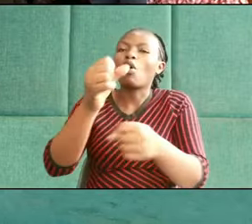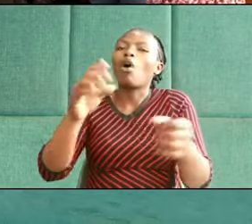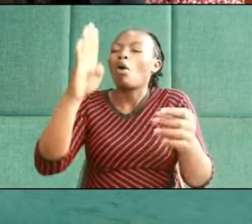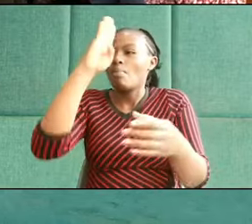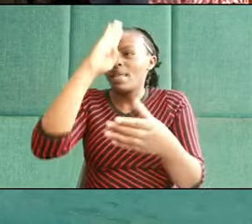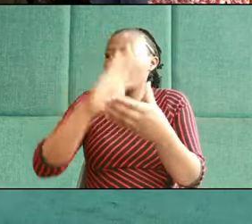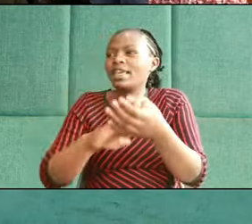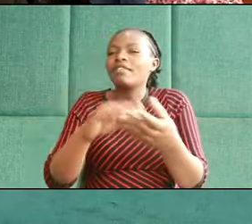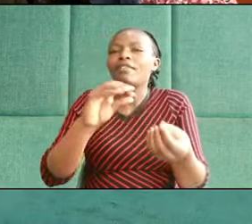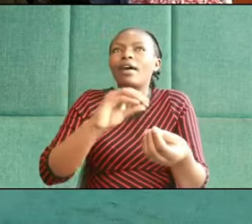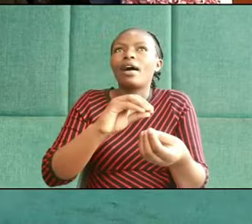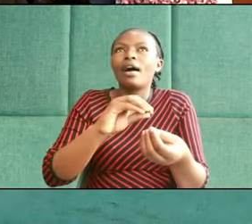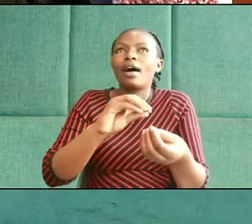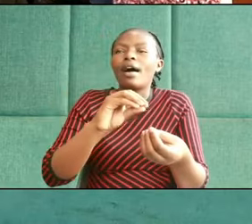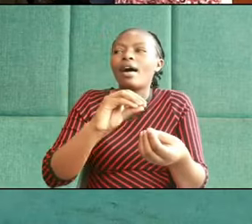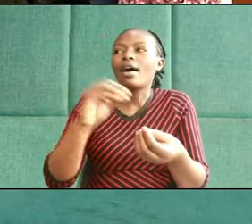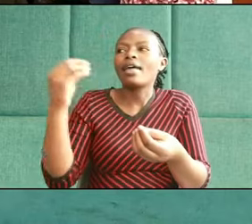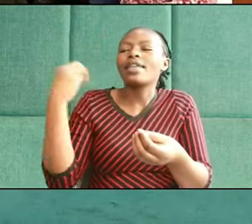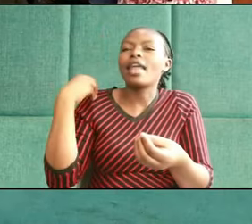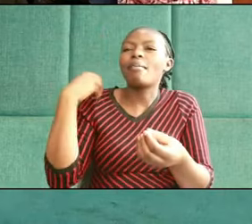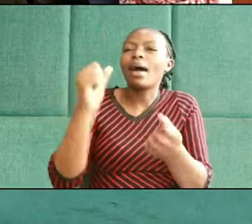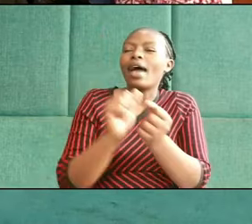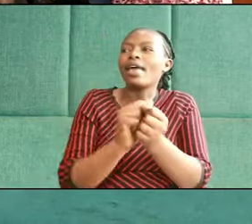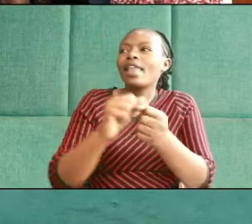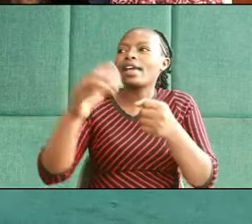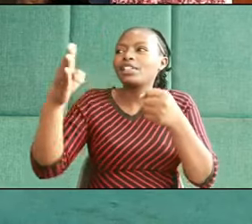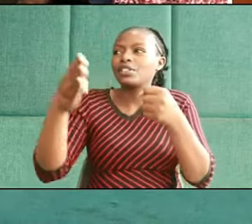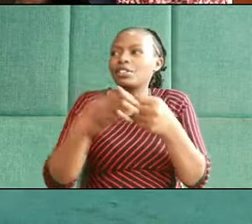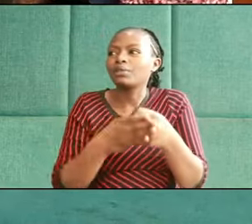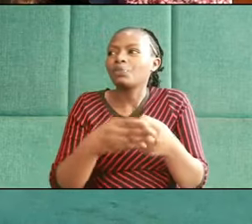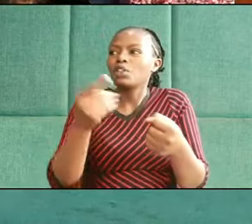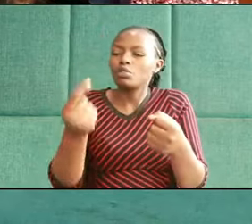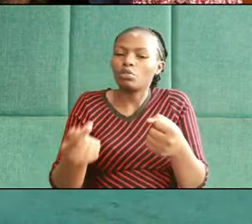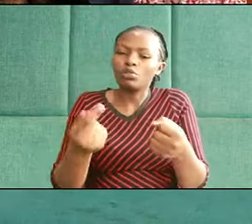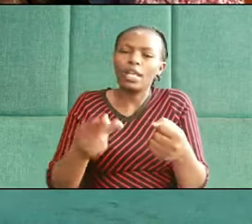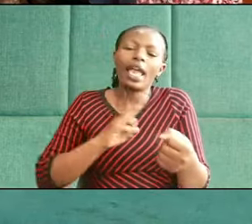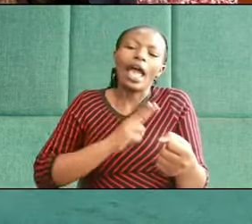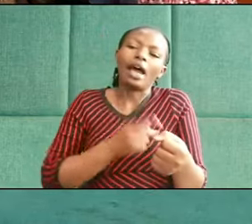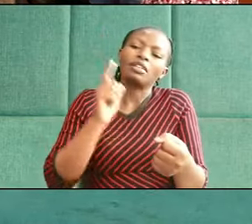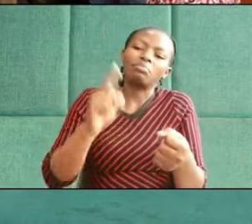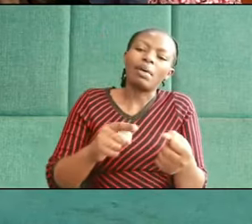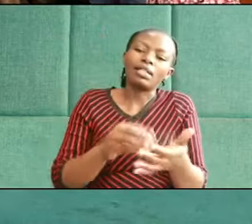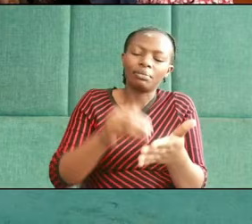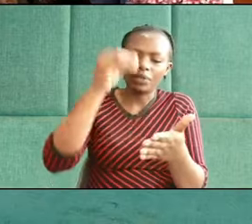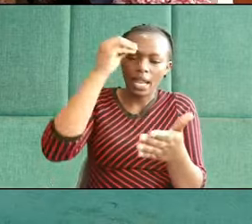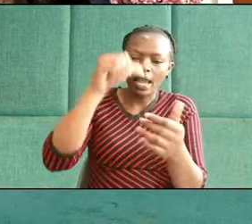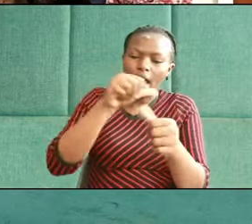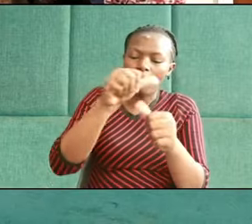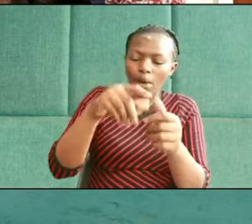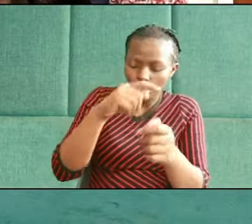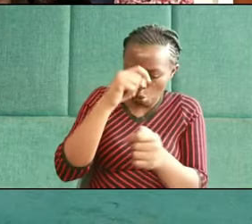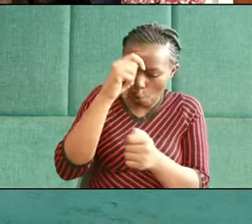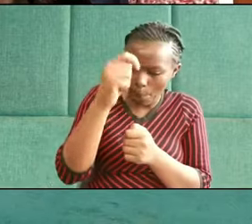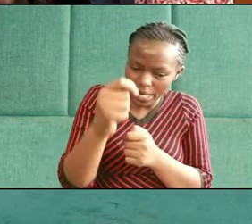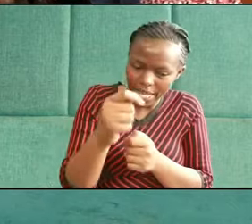before you. And today, we are going to learn about obedience.